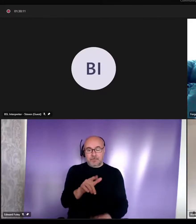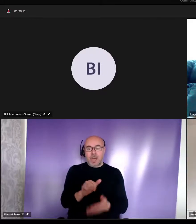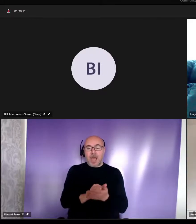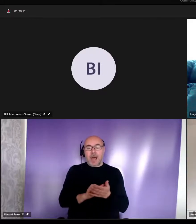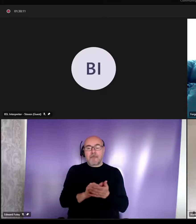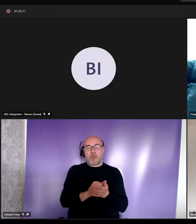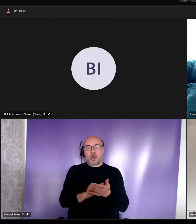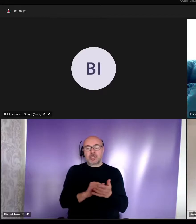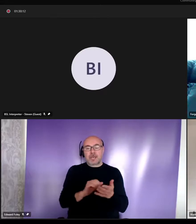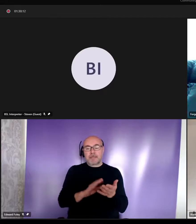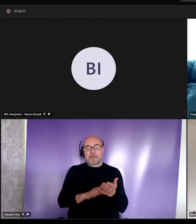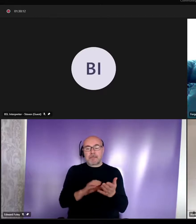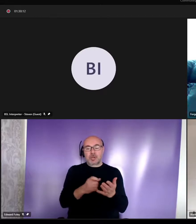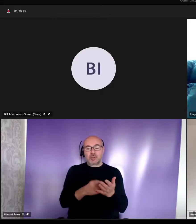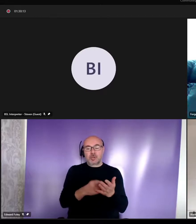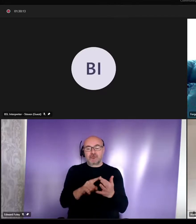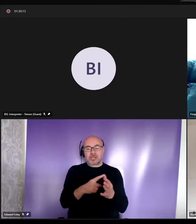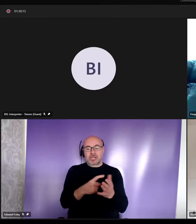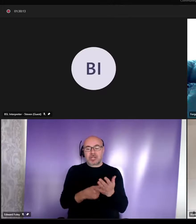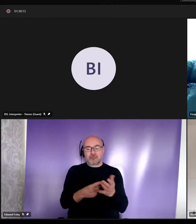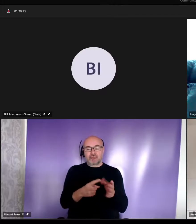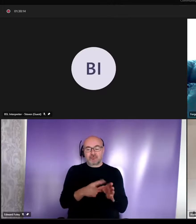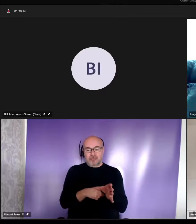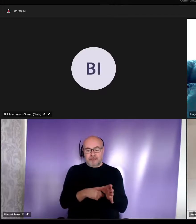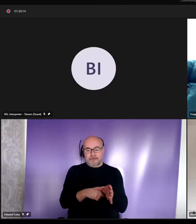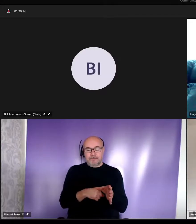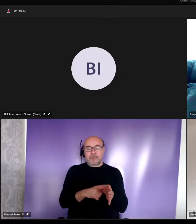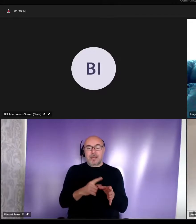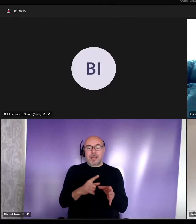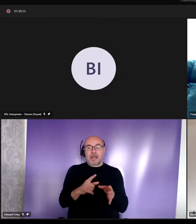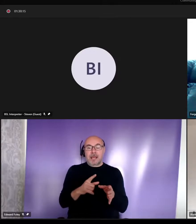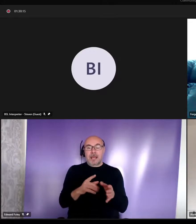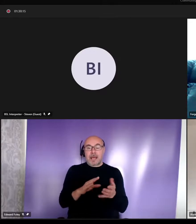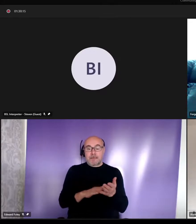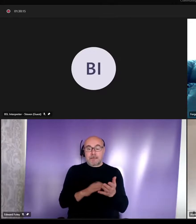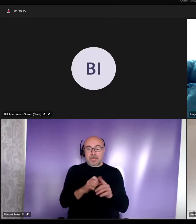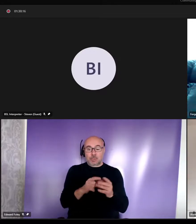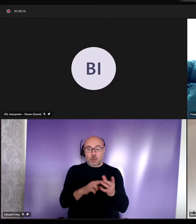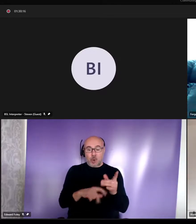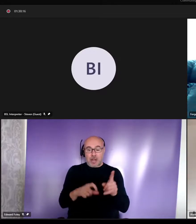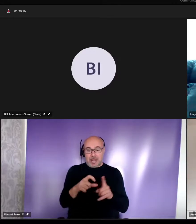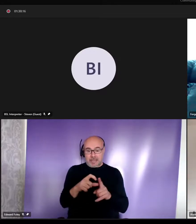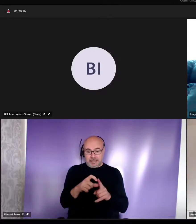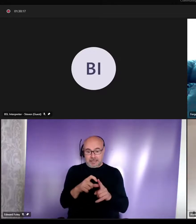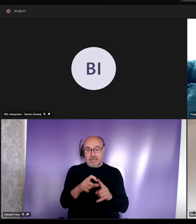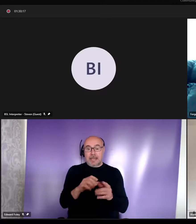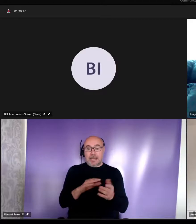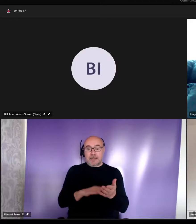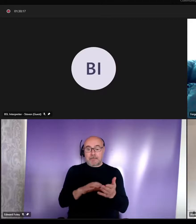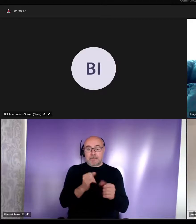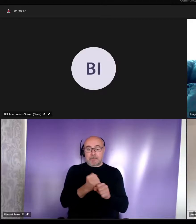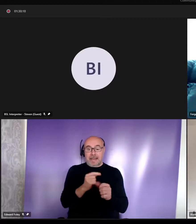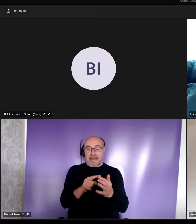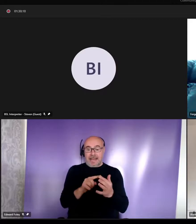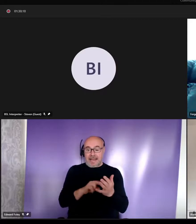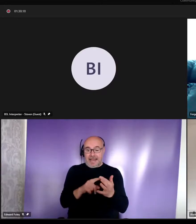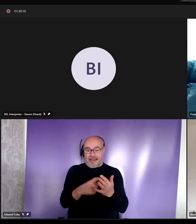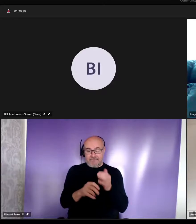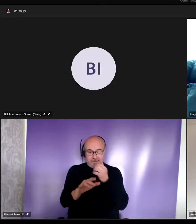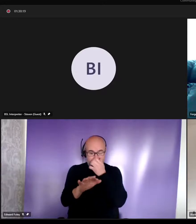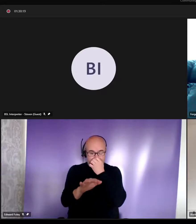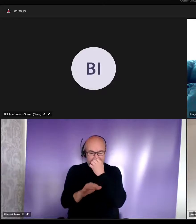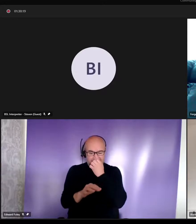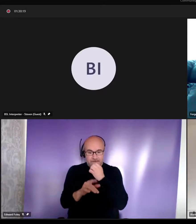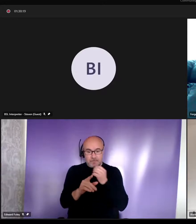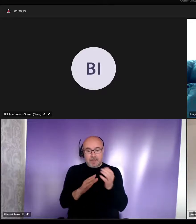Councillor McCreary. We have Councillor MacDonald present and Councillor McGeever. Councillor McLachlan